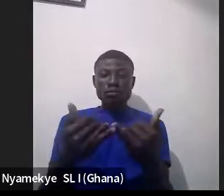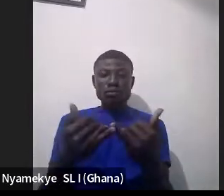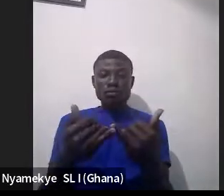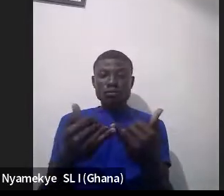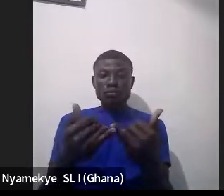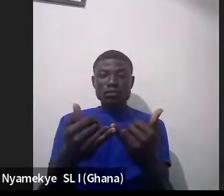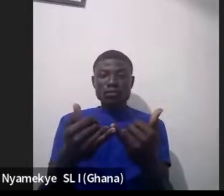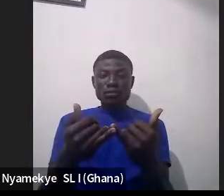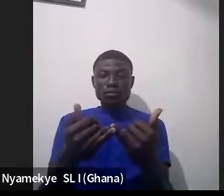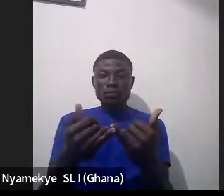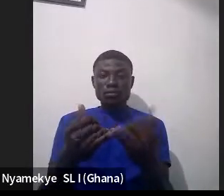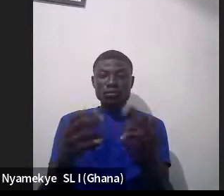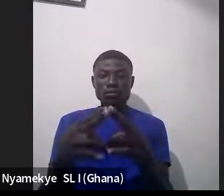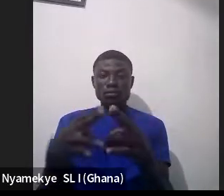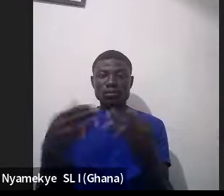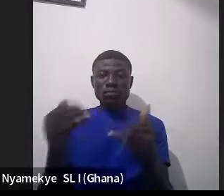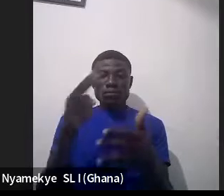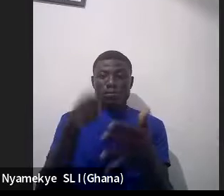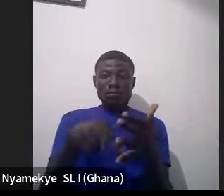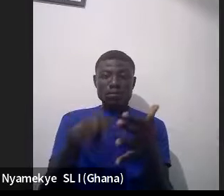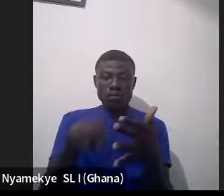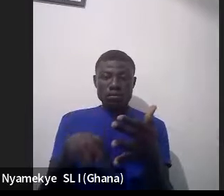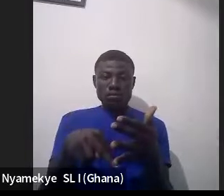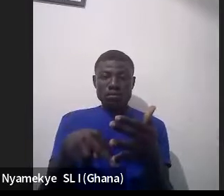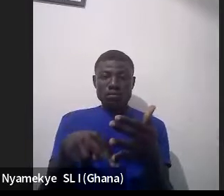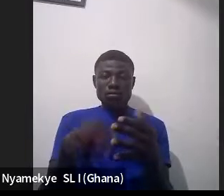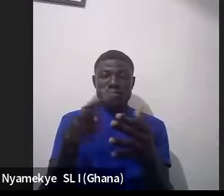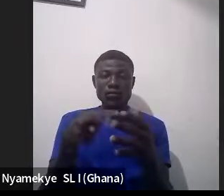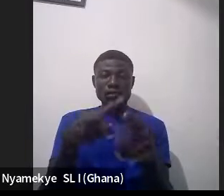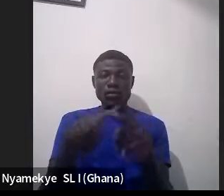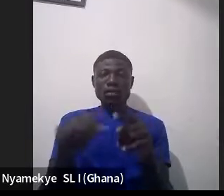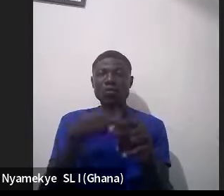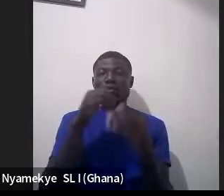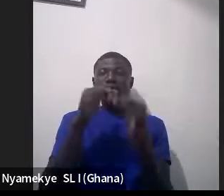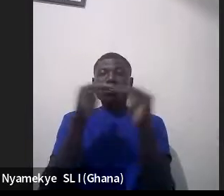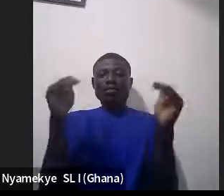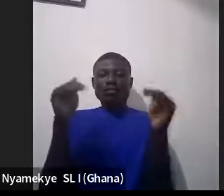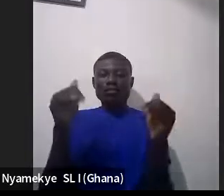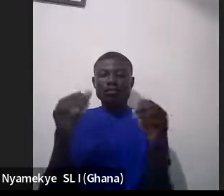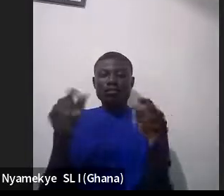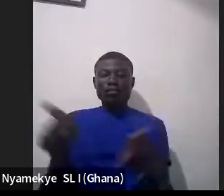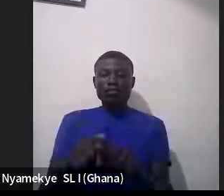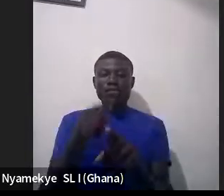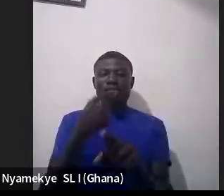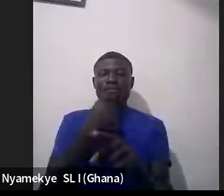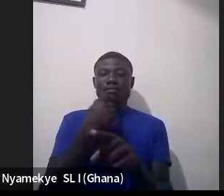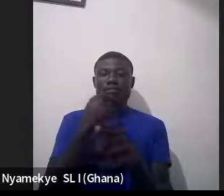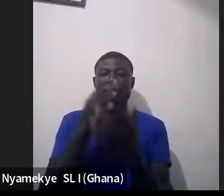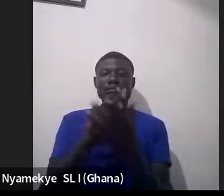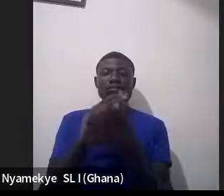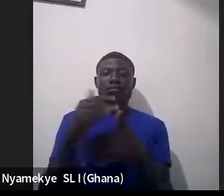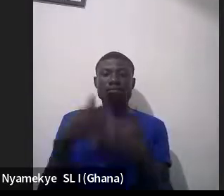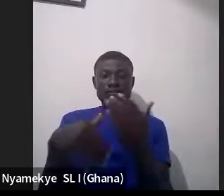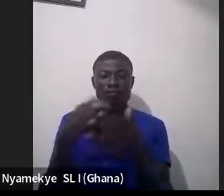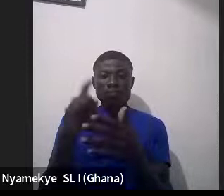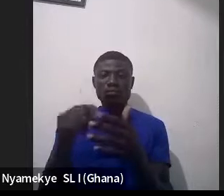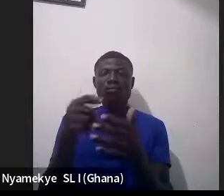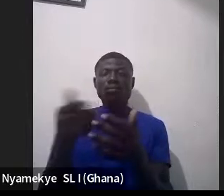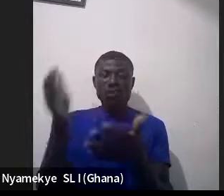he's definitely not at his level. And as I said, he's severe, so he needs lots of repetition. When I